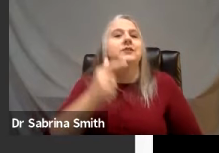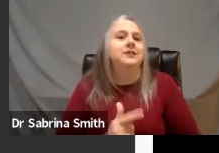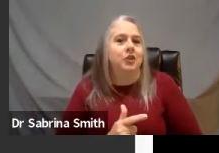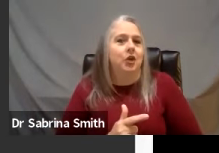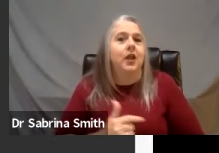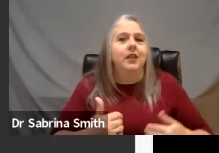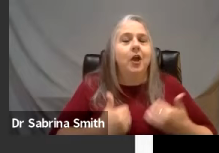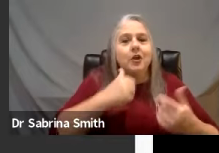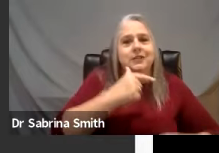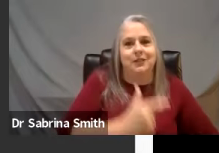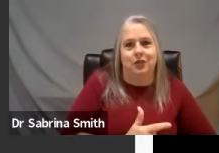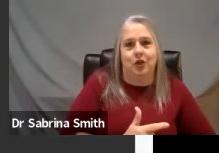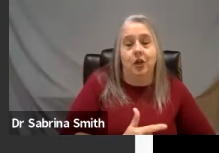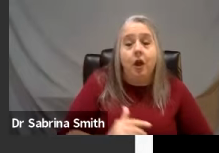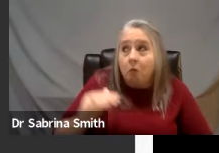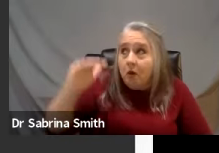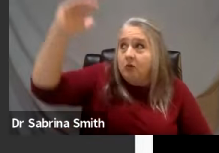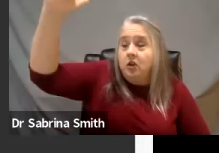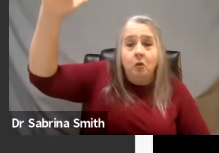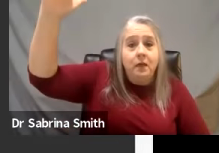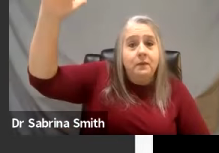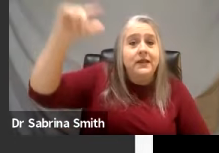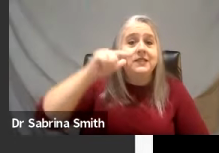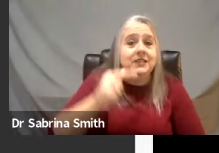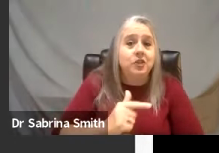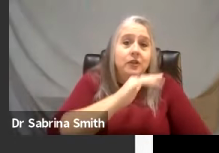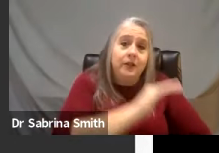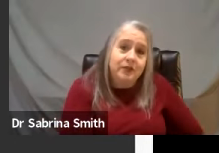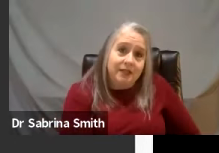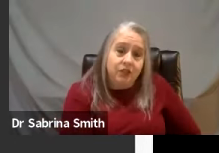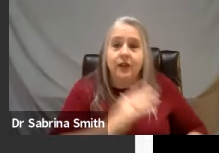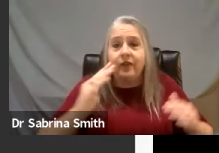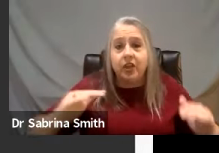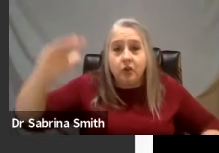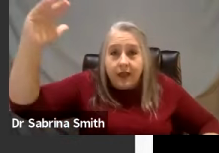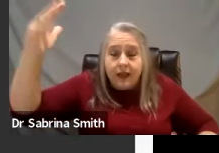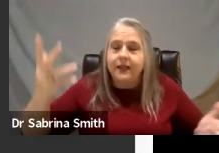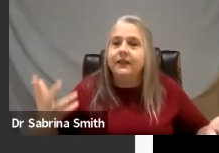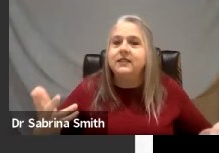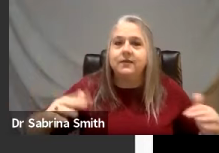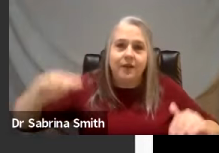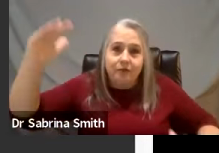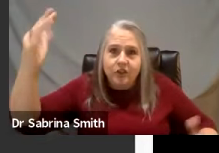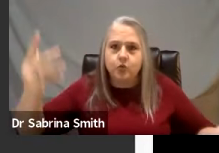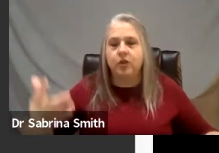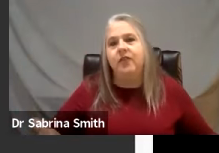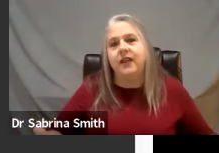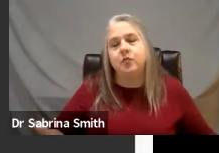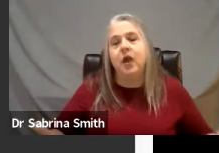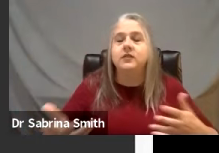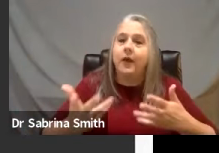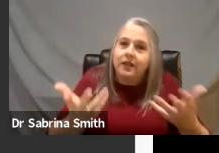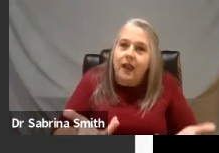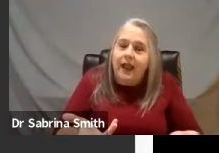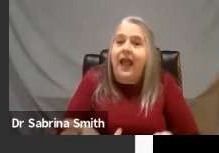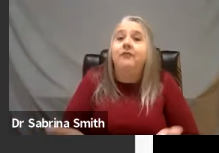older sister, younger sister, maybe big sister, little sister. If that kind of at least gives that visual of that as